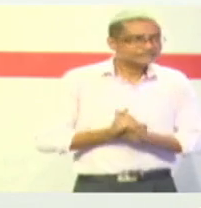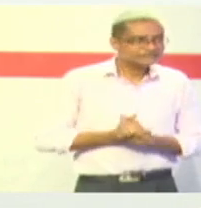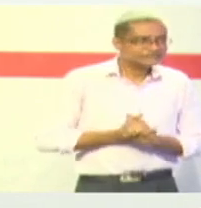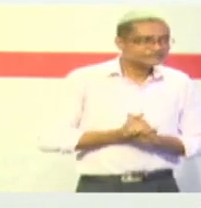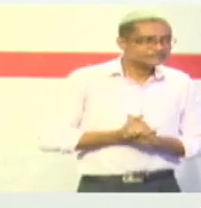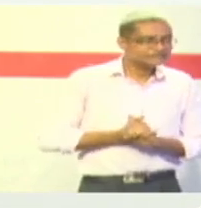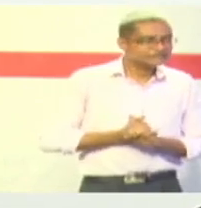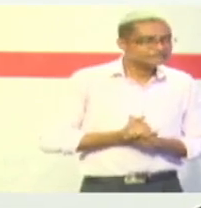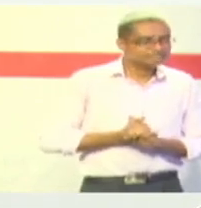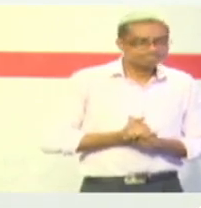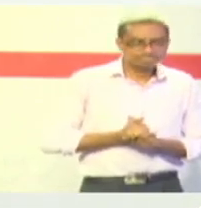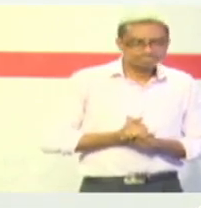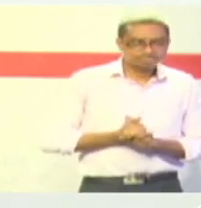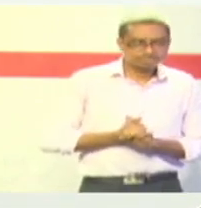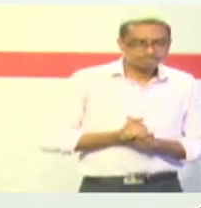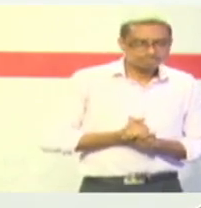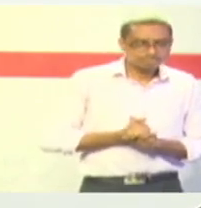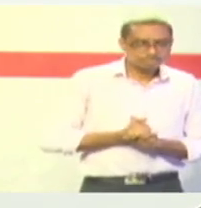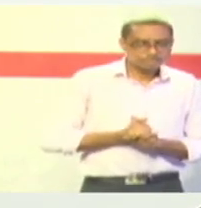perspective in that